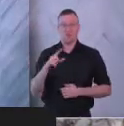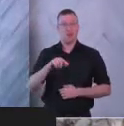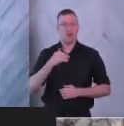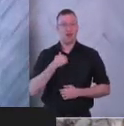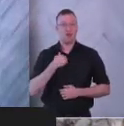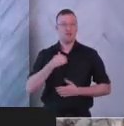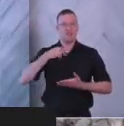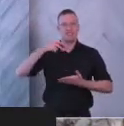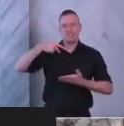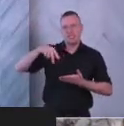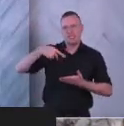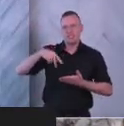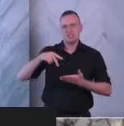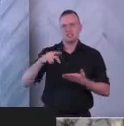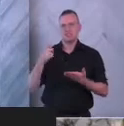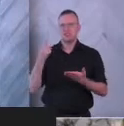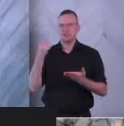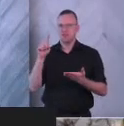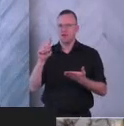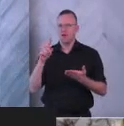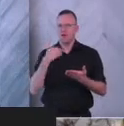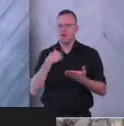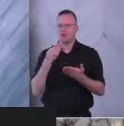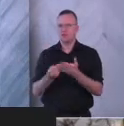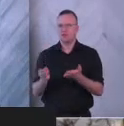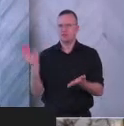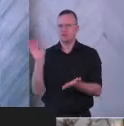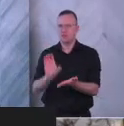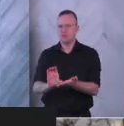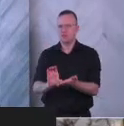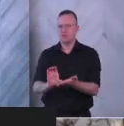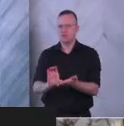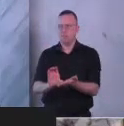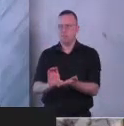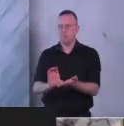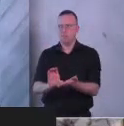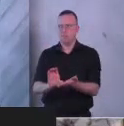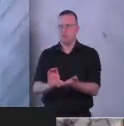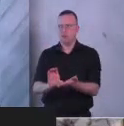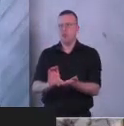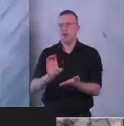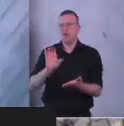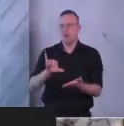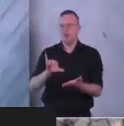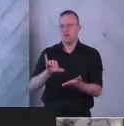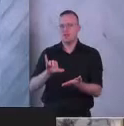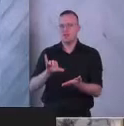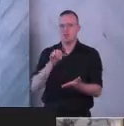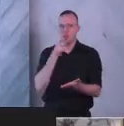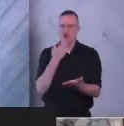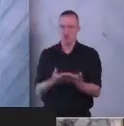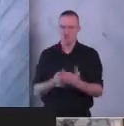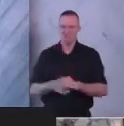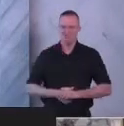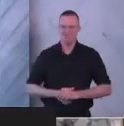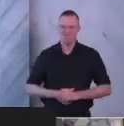dances to have scholarships, I think that is a bit that's not good. I think